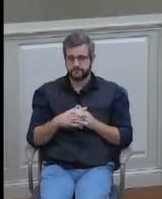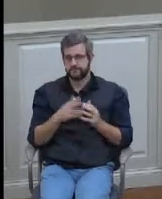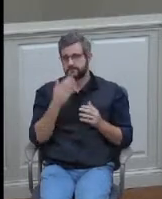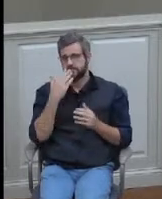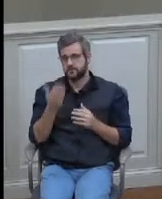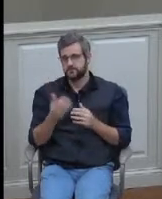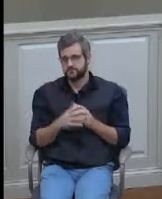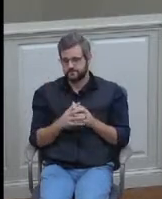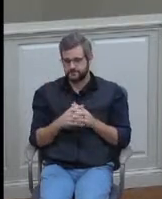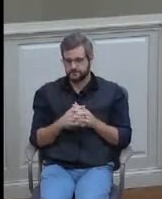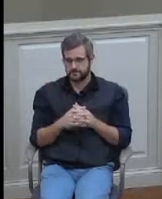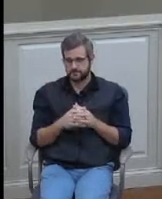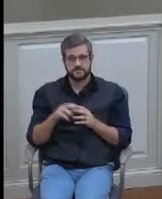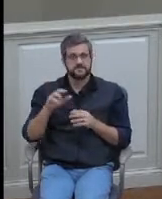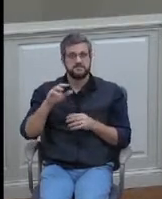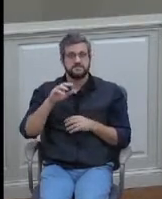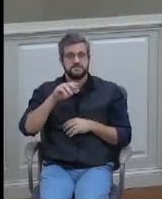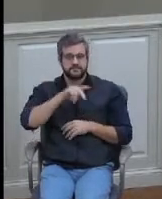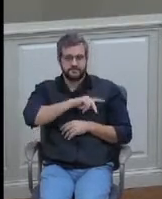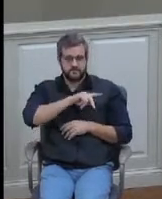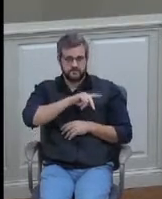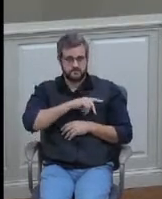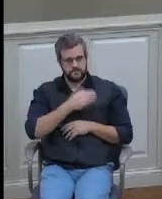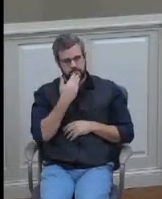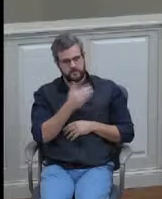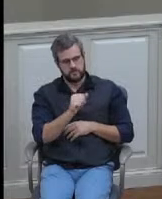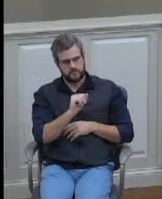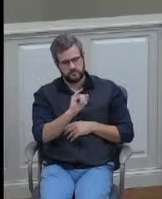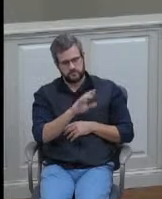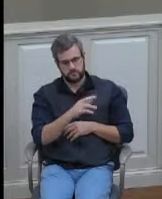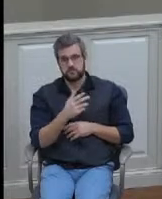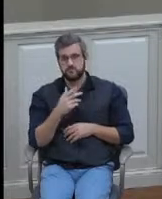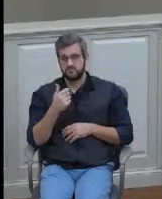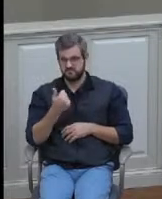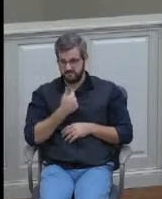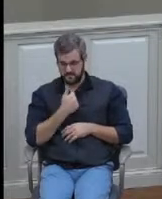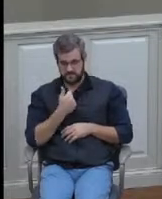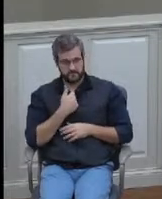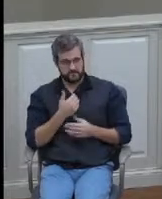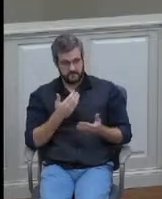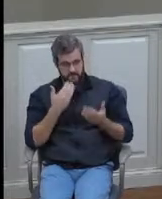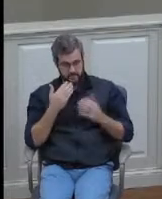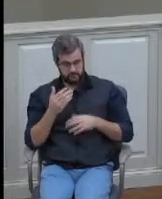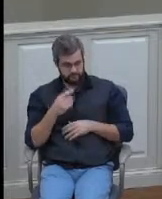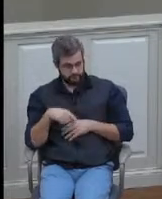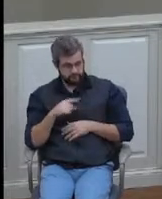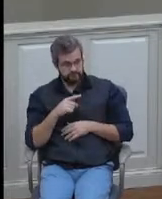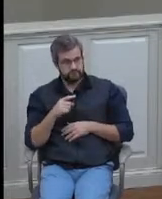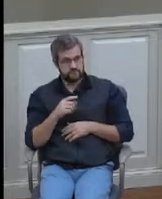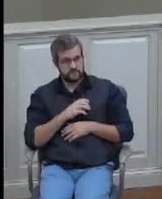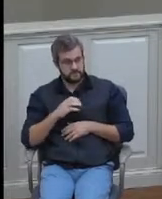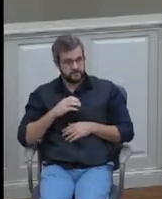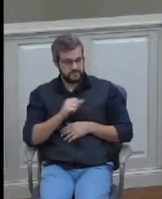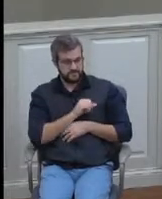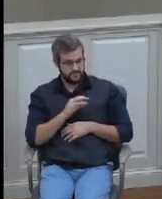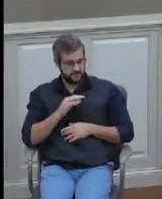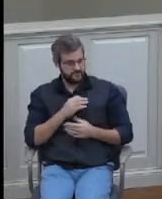you. Thank you, sir. And I want to personally thank you, sir, on behalf of